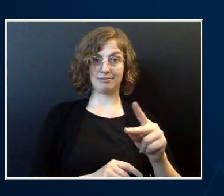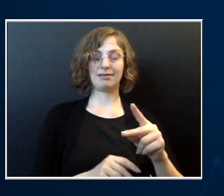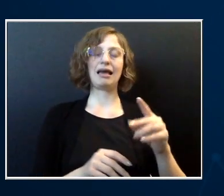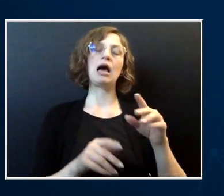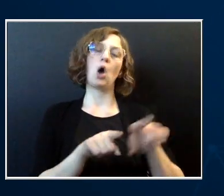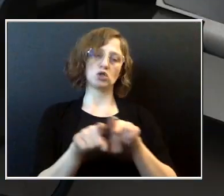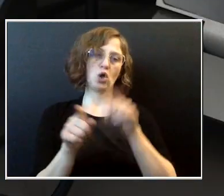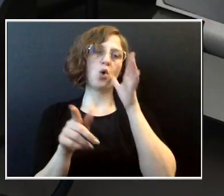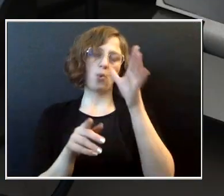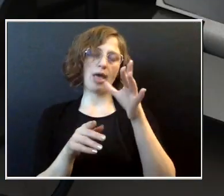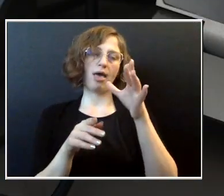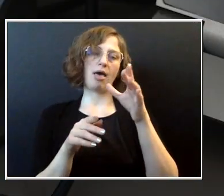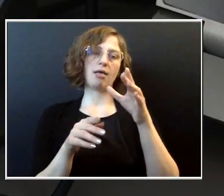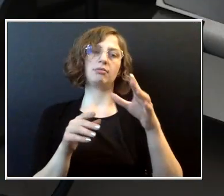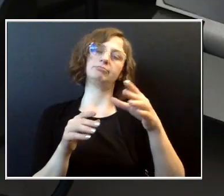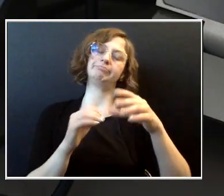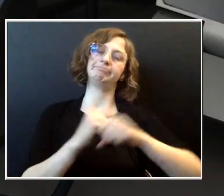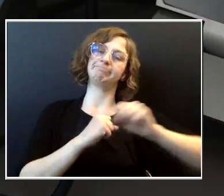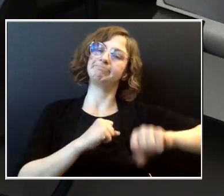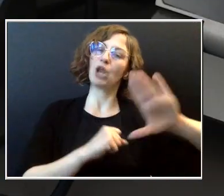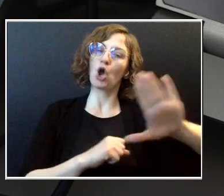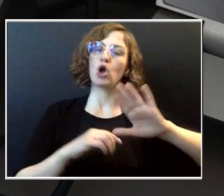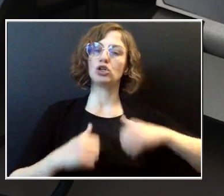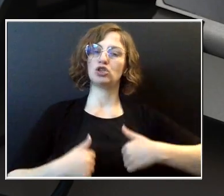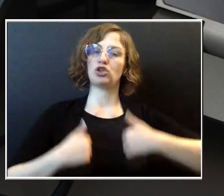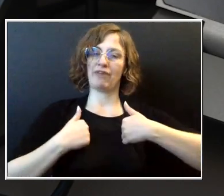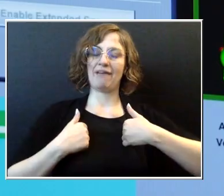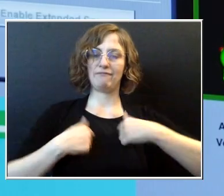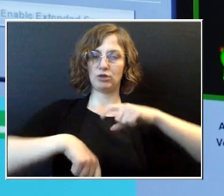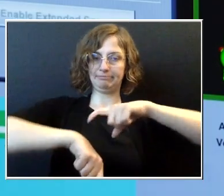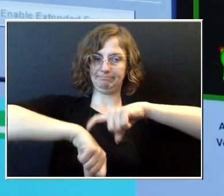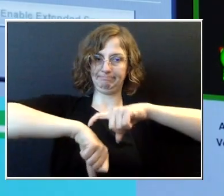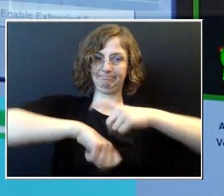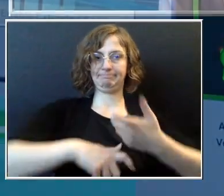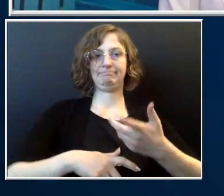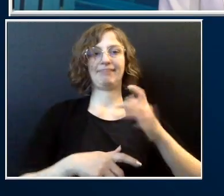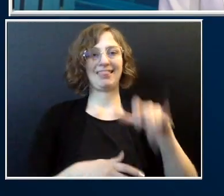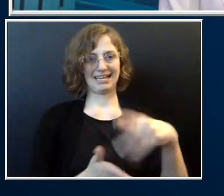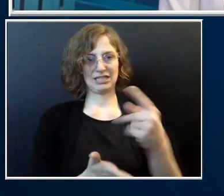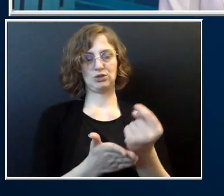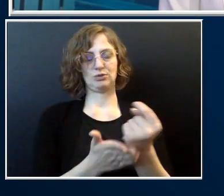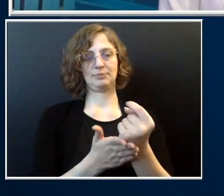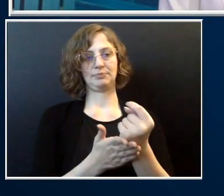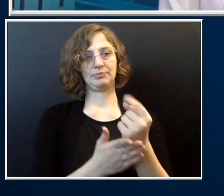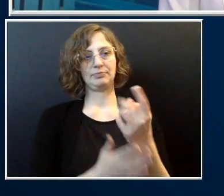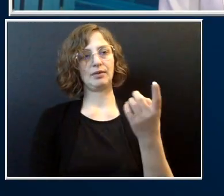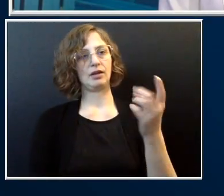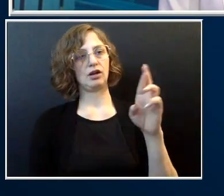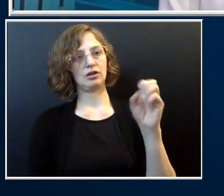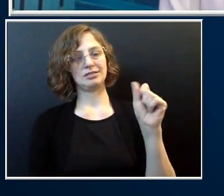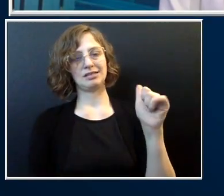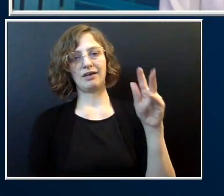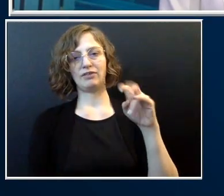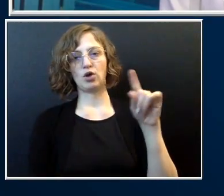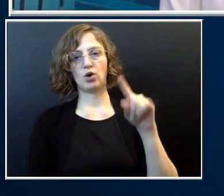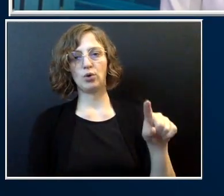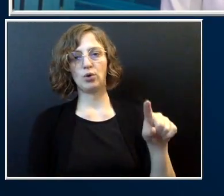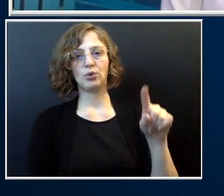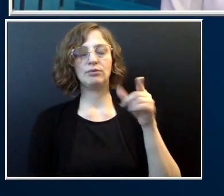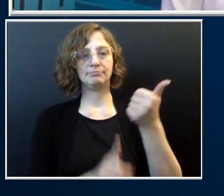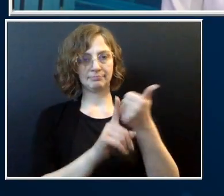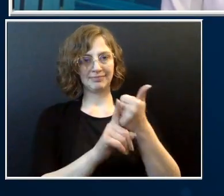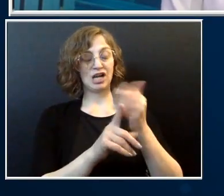So that's the treatment that she received. Dr. Savio, you are the Director of Diversity, Equity, and Inclusion for the Department of